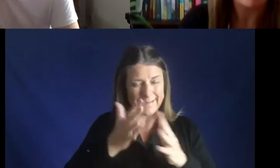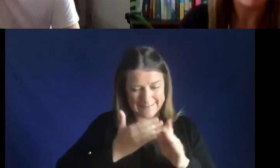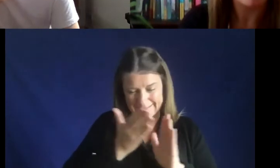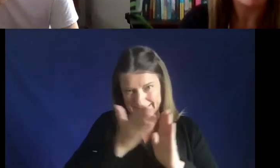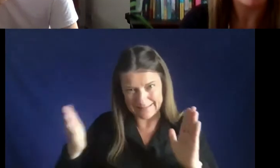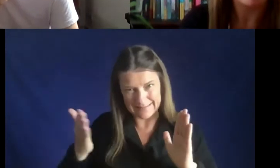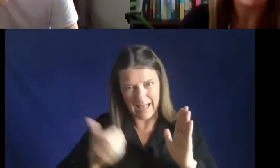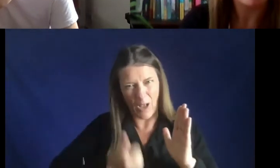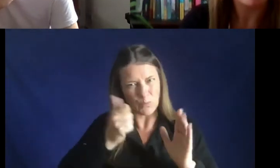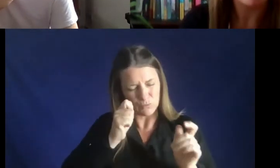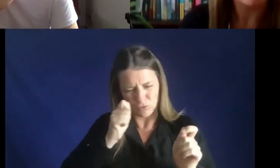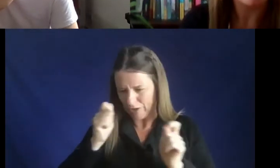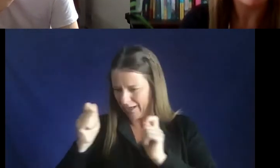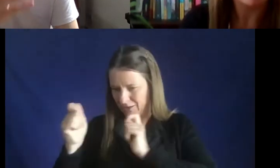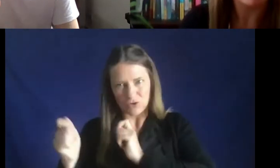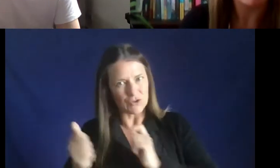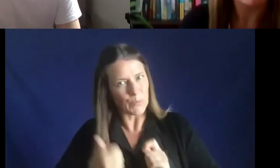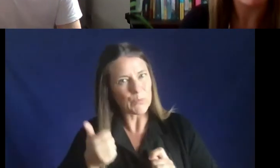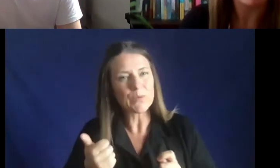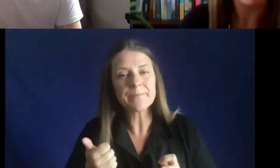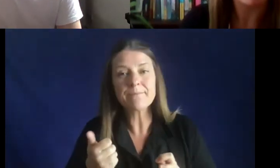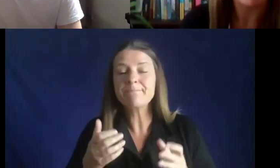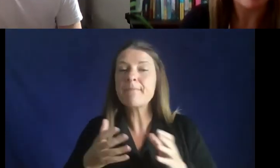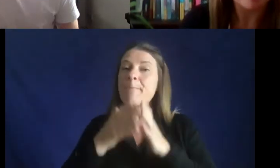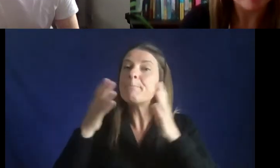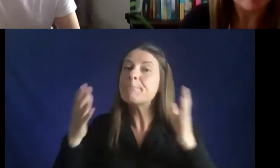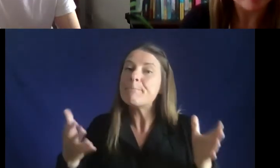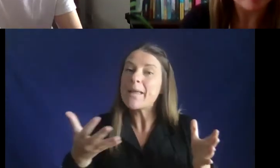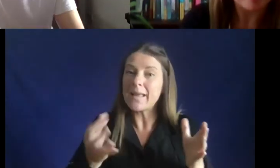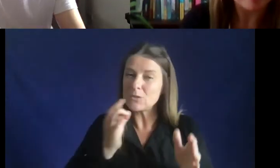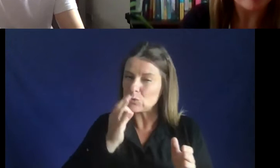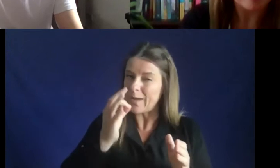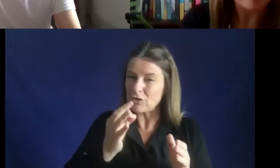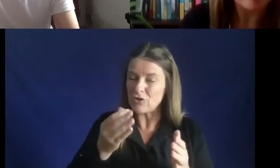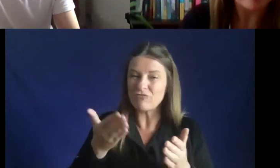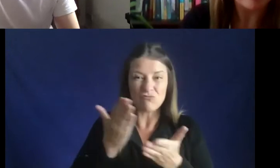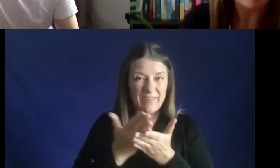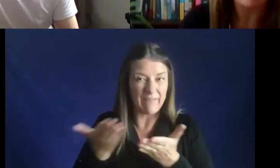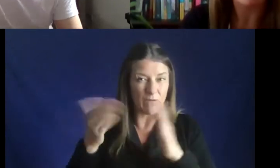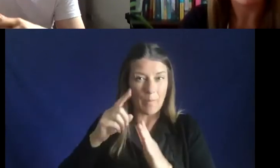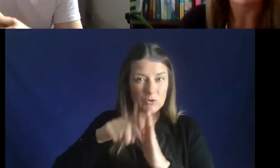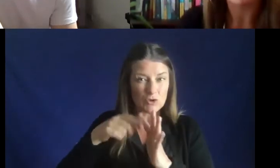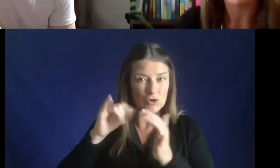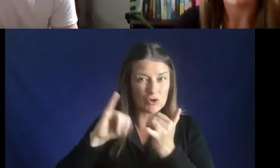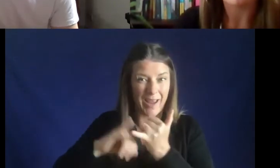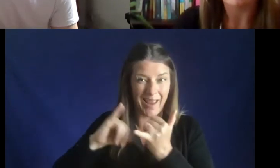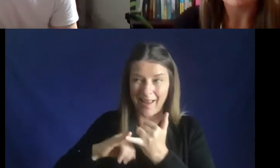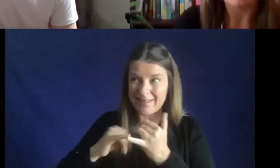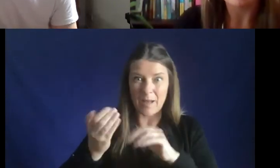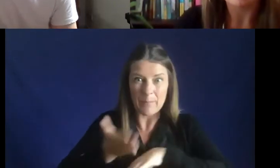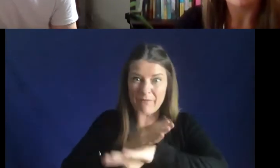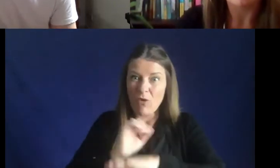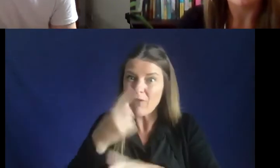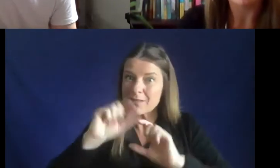one was a prompt from Jess before we even had our first class, and